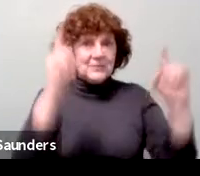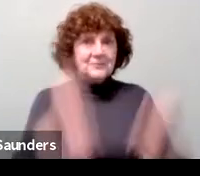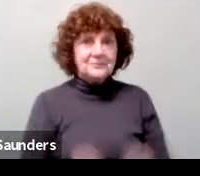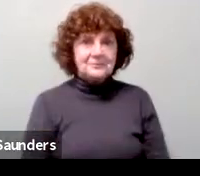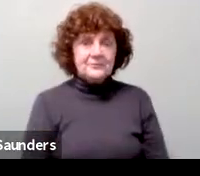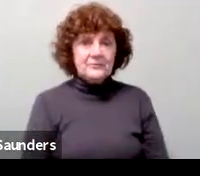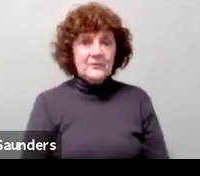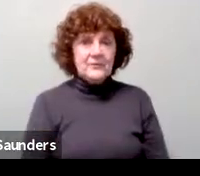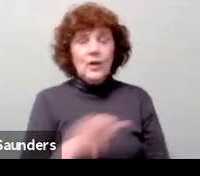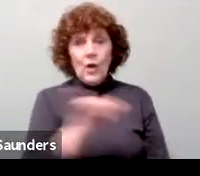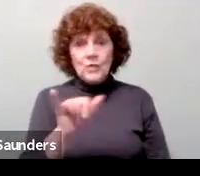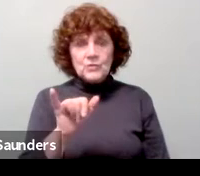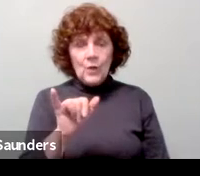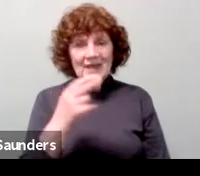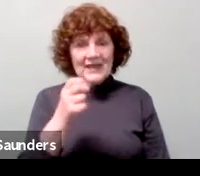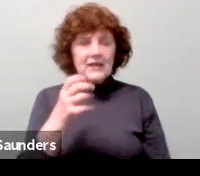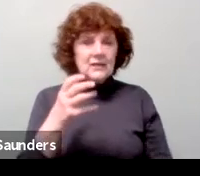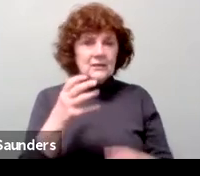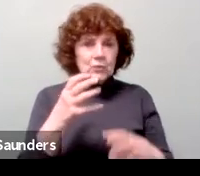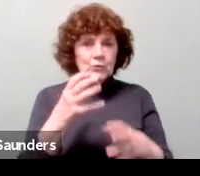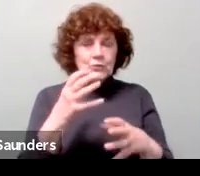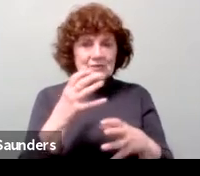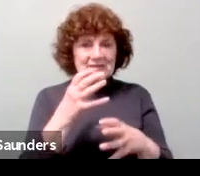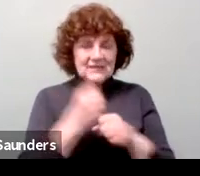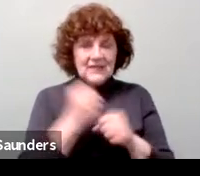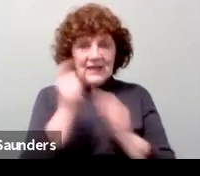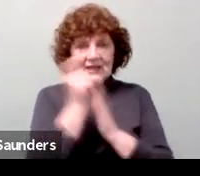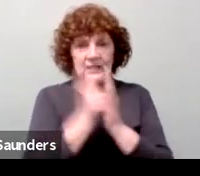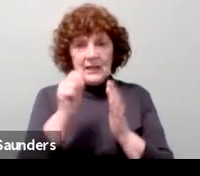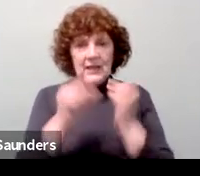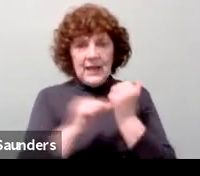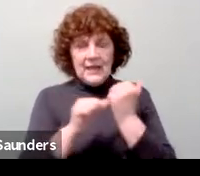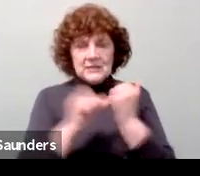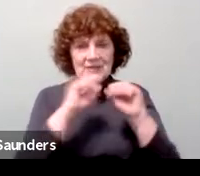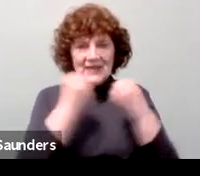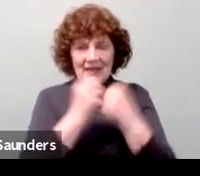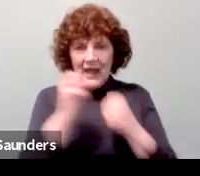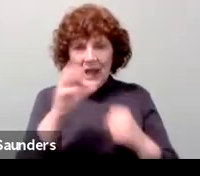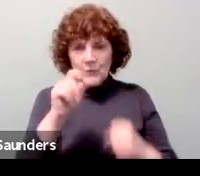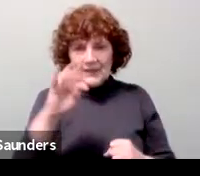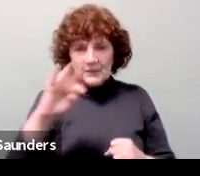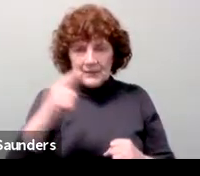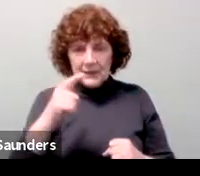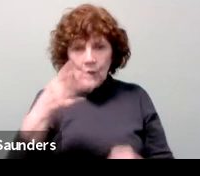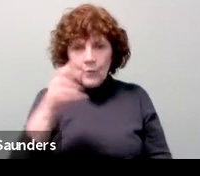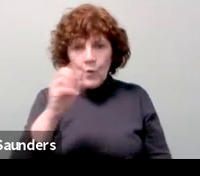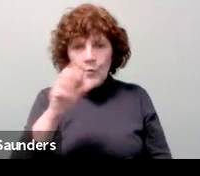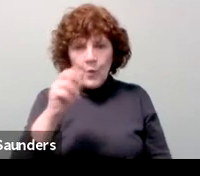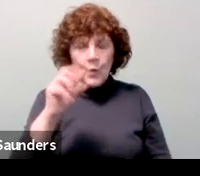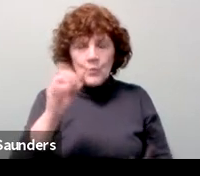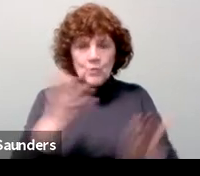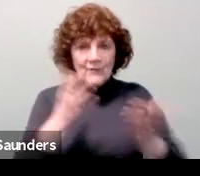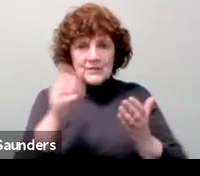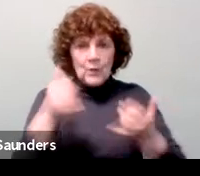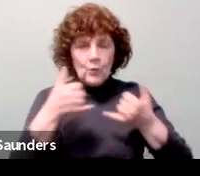was also awarded the Legal Aid Society Outstanding Pro Bono Services Award in 2013